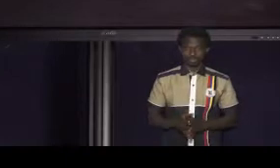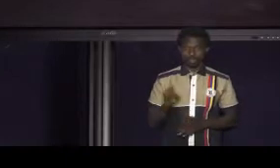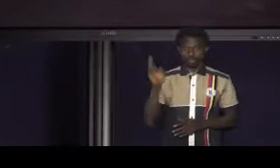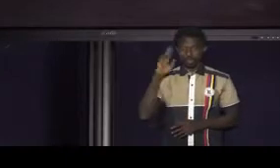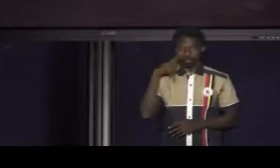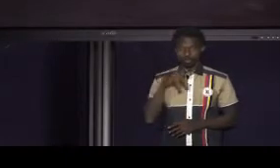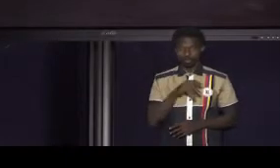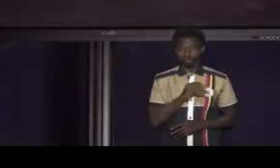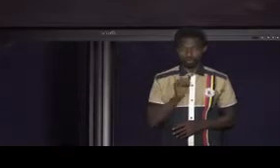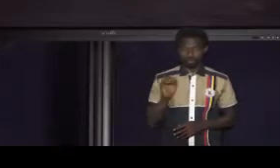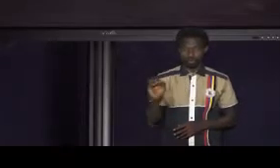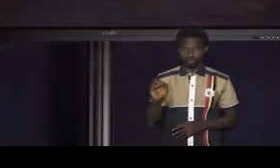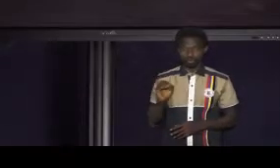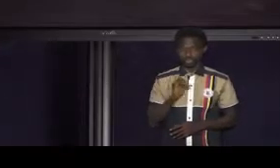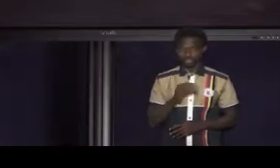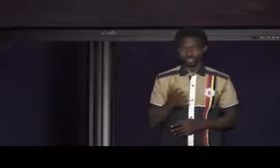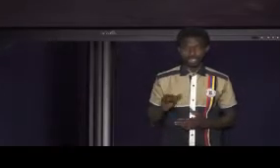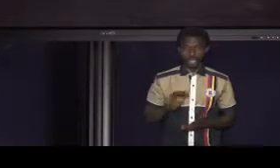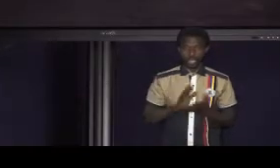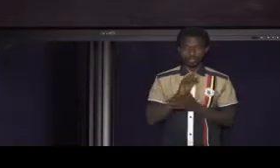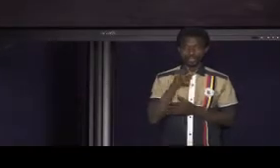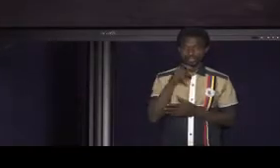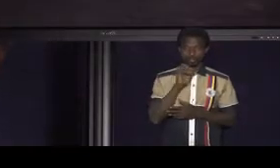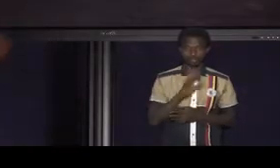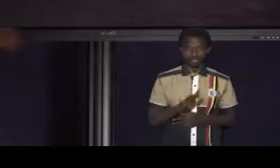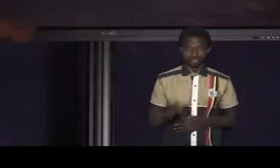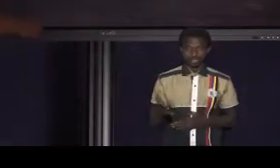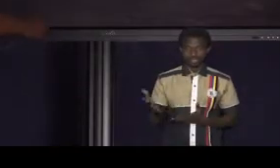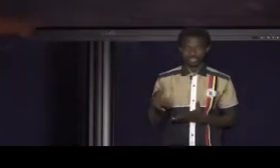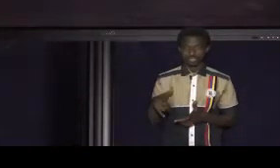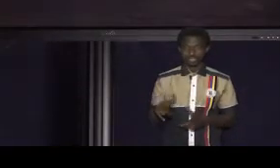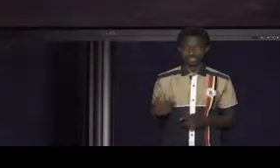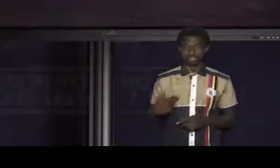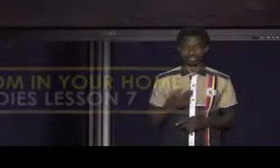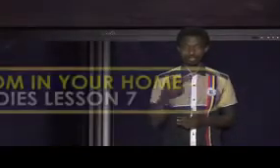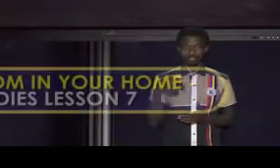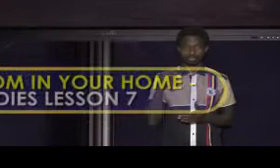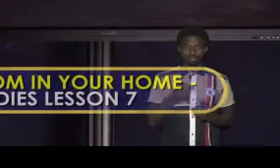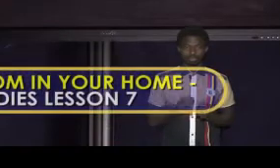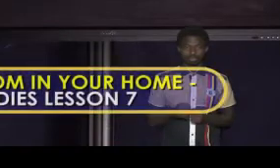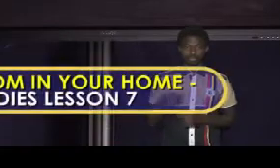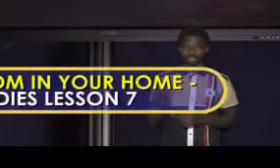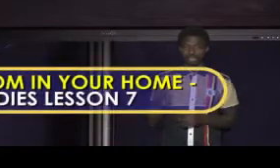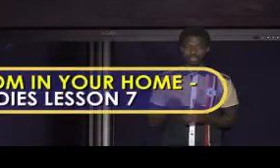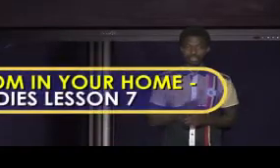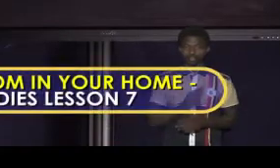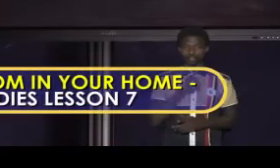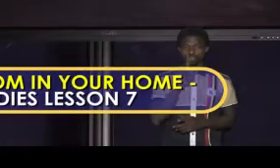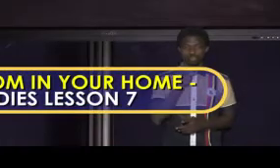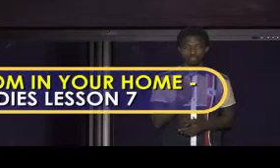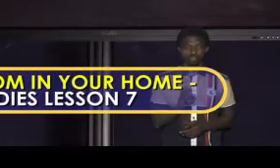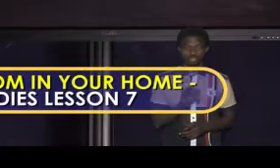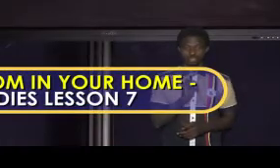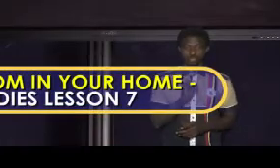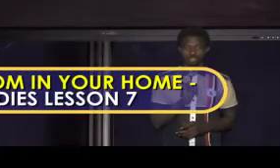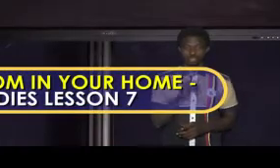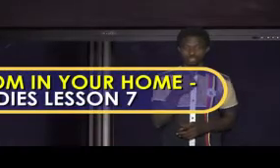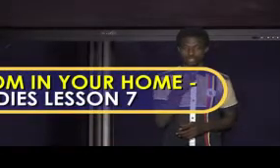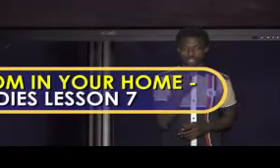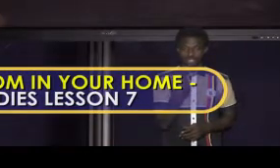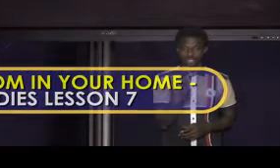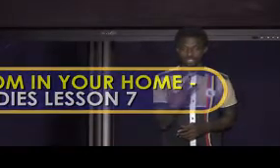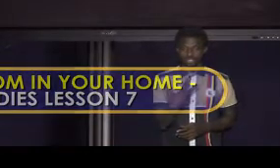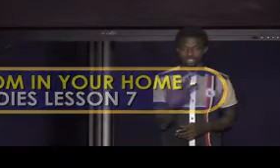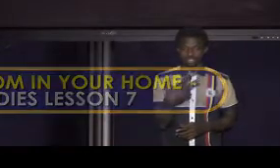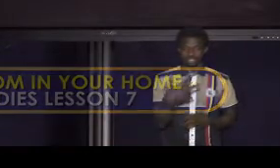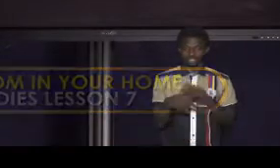Uncle Popo is here. I believe you are still there, so let's mark together. The first question, say the three types